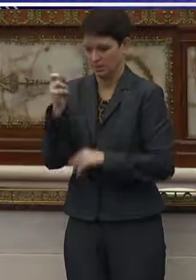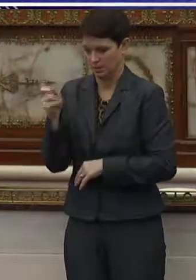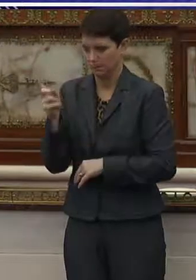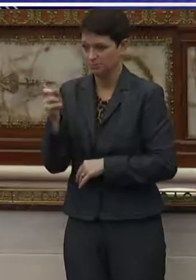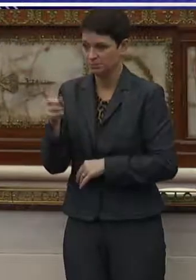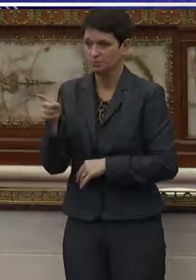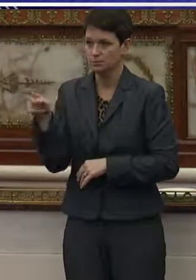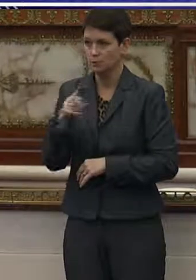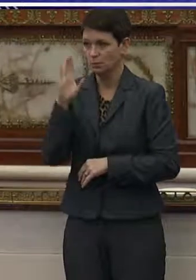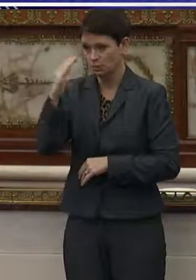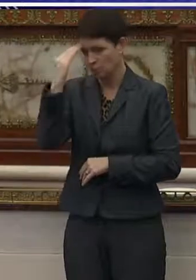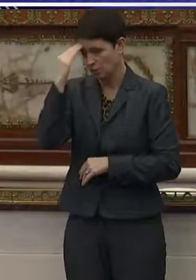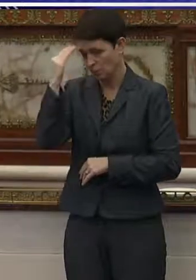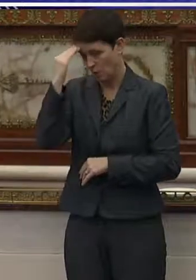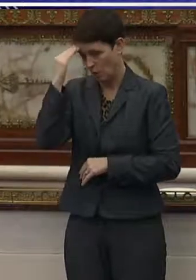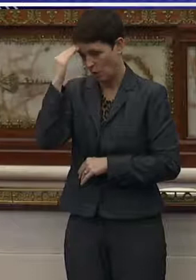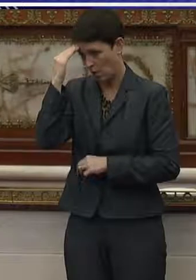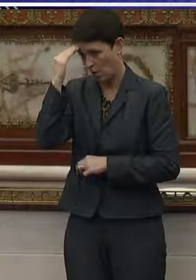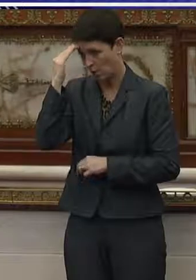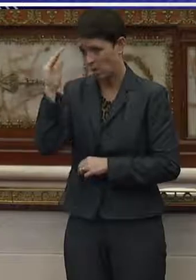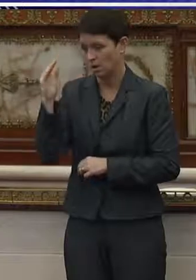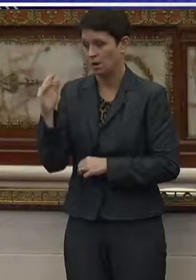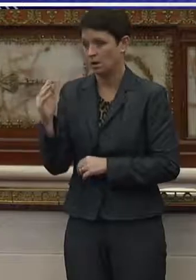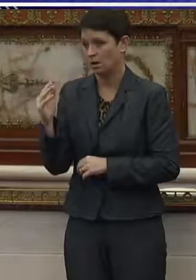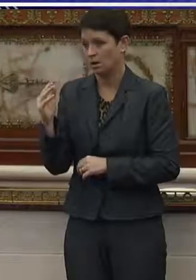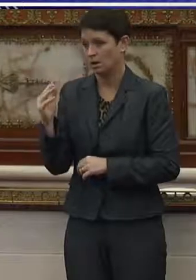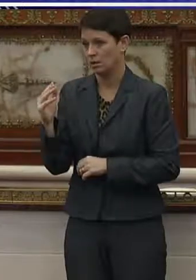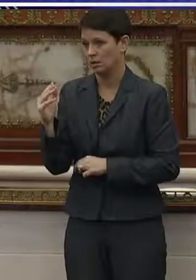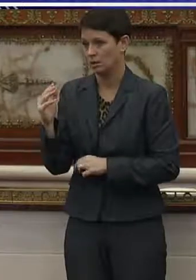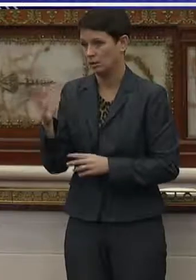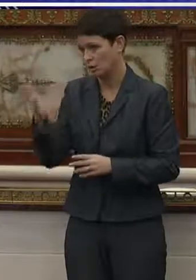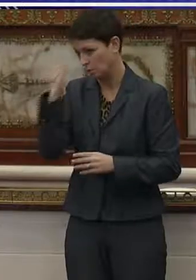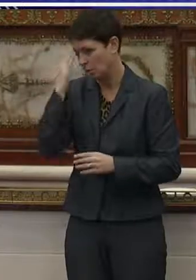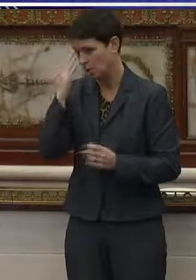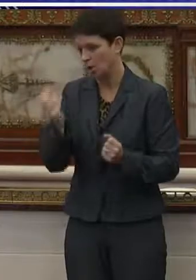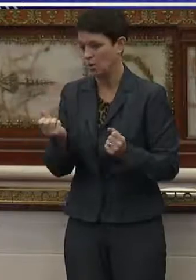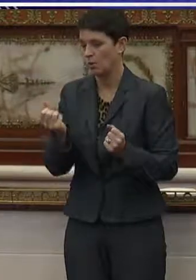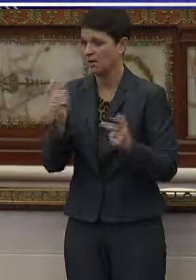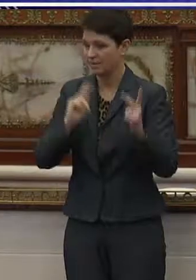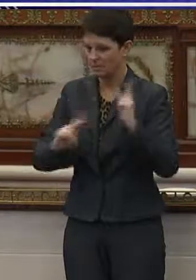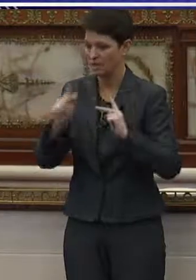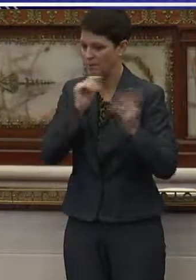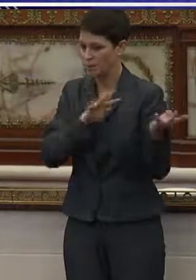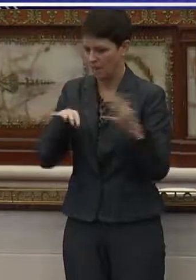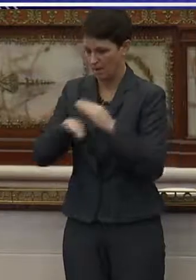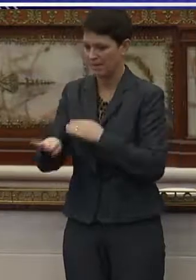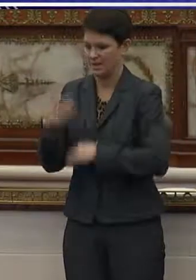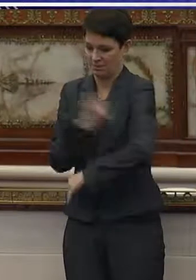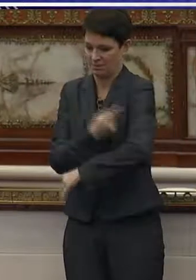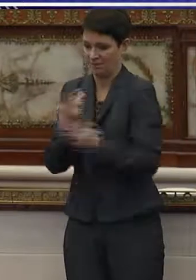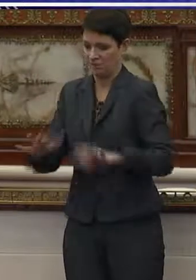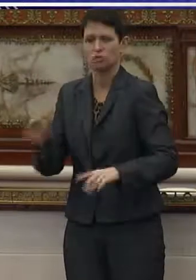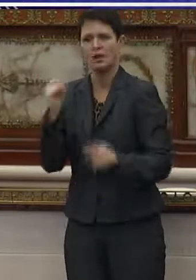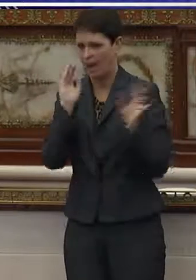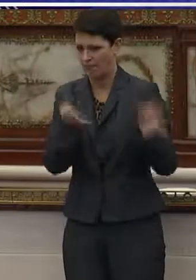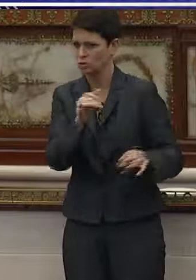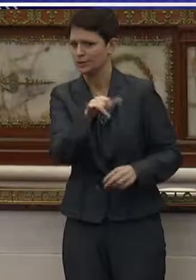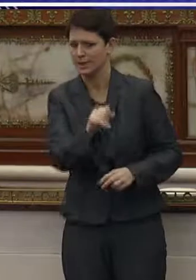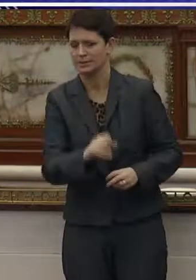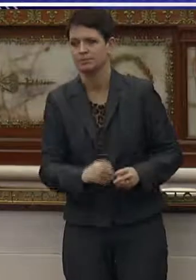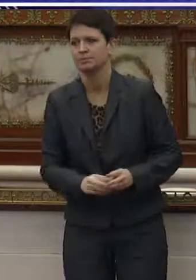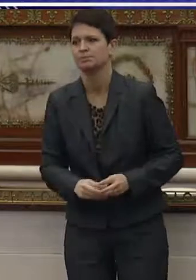will know out of the convention center site the demographics of those who are served. Absolutely. Yes.